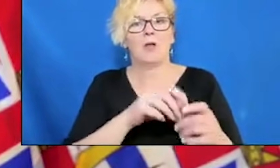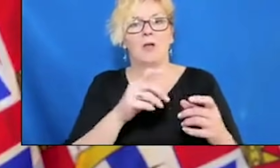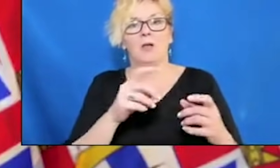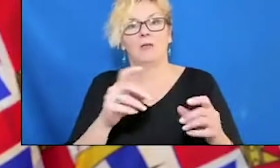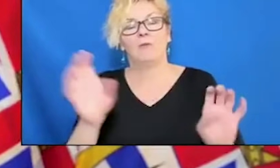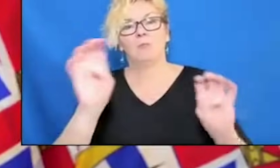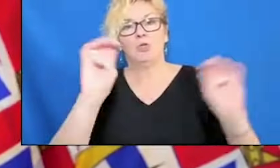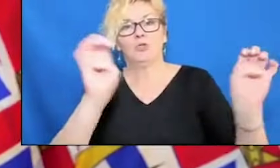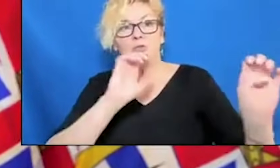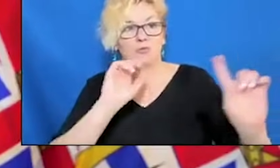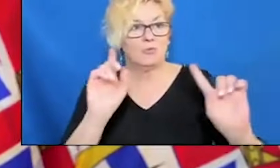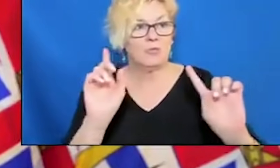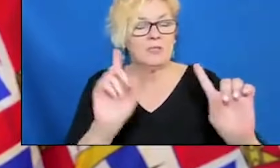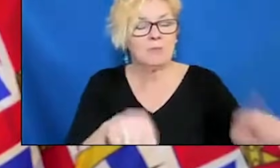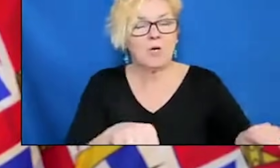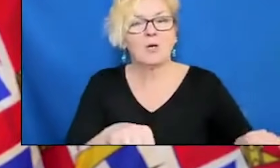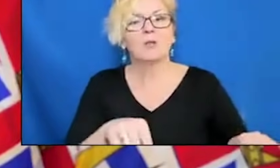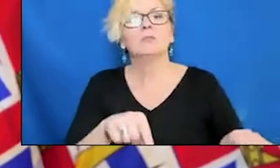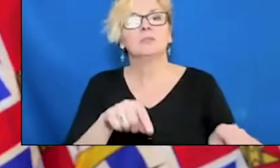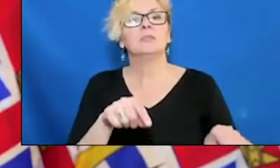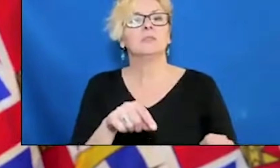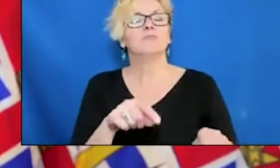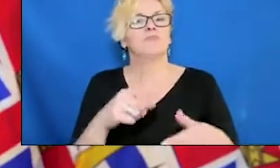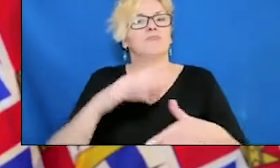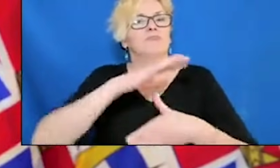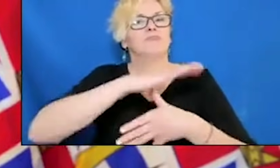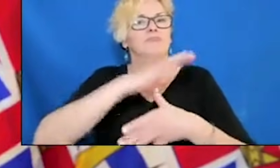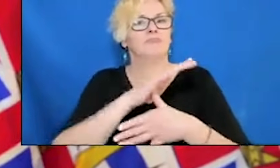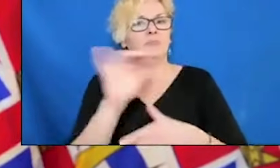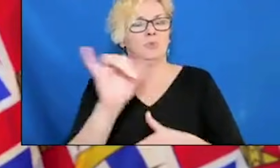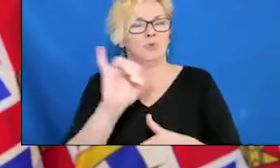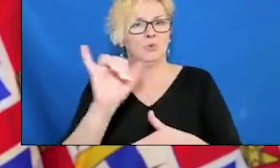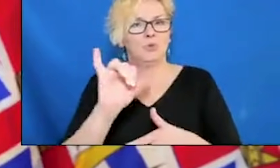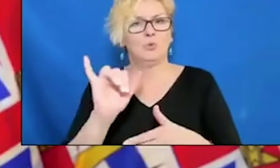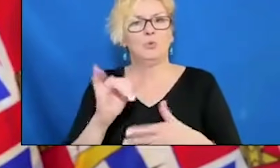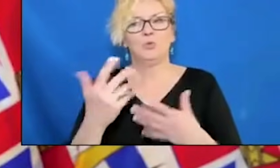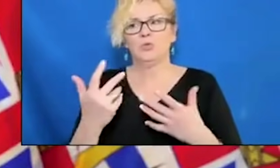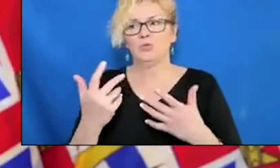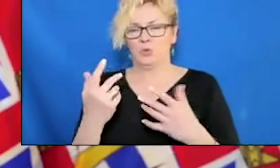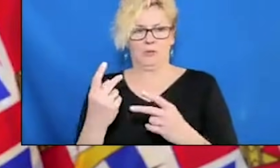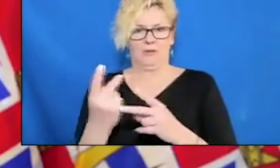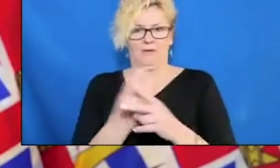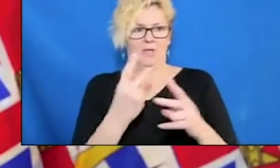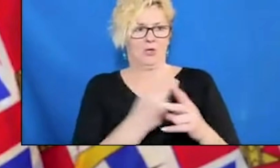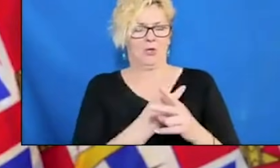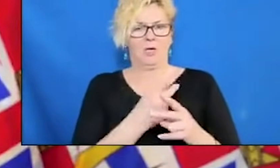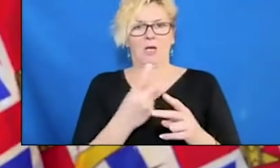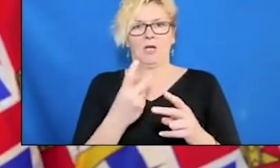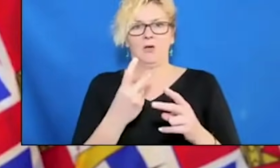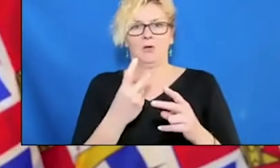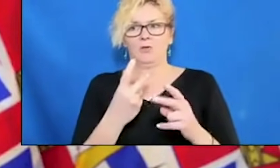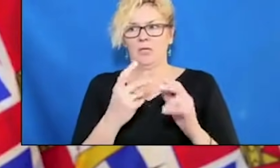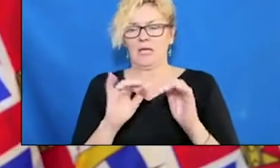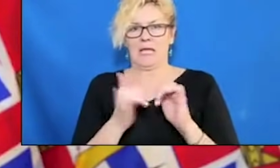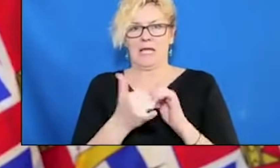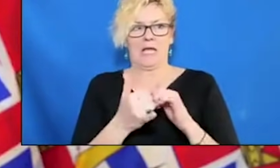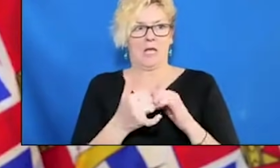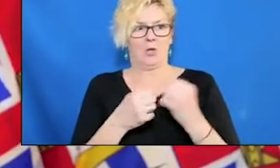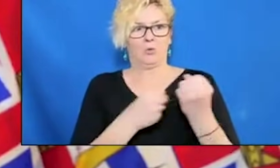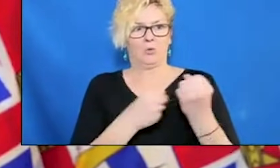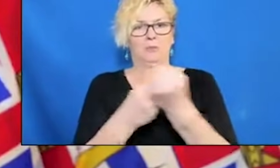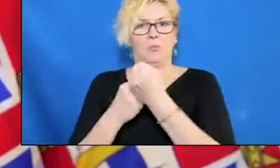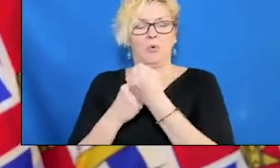and people have to be self-isolating. So it's part of reciprocity as well, making sure that we are able